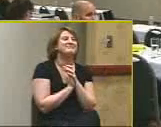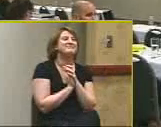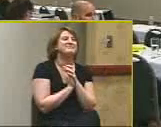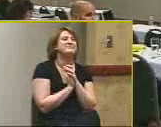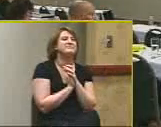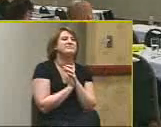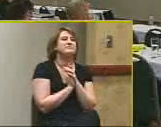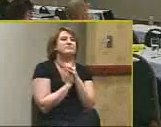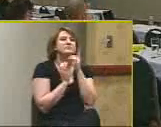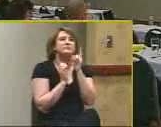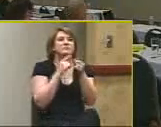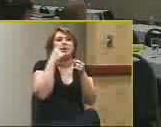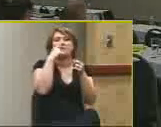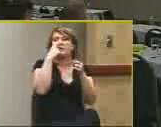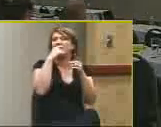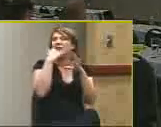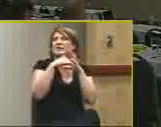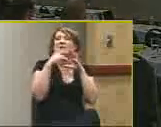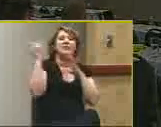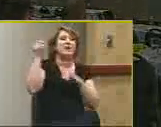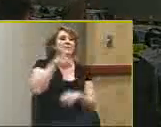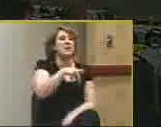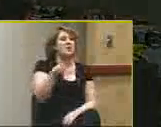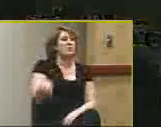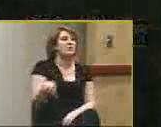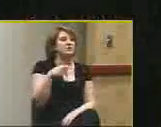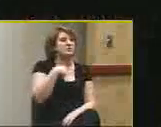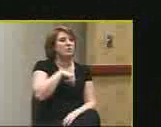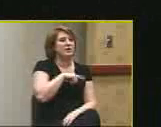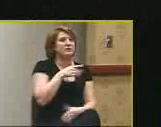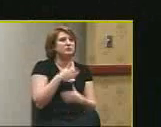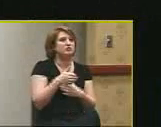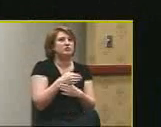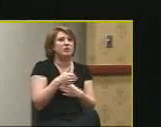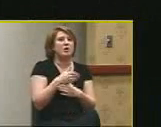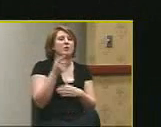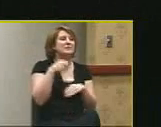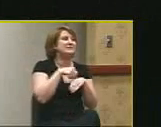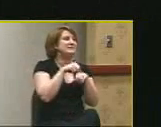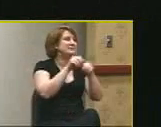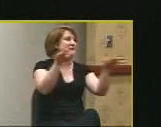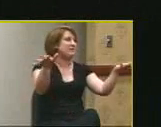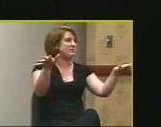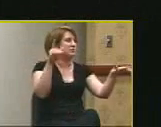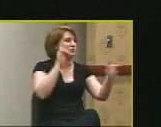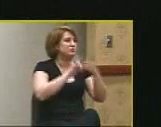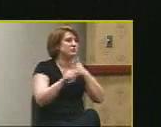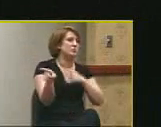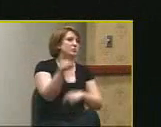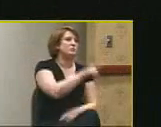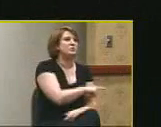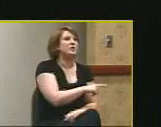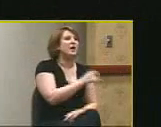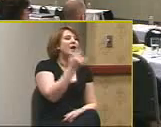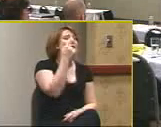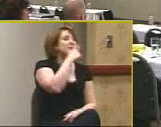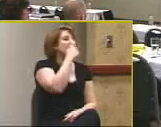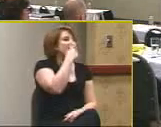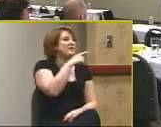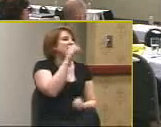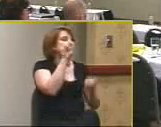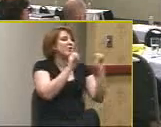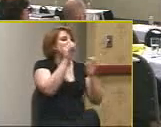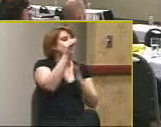Would you be able to email me this PowerPoint? Yes, I'll send you the whole thing. PowerPoint. Please fill out